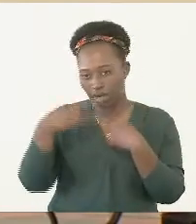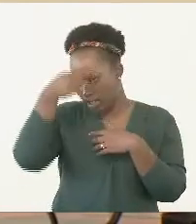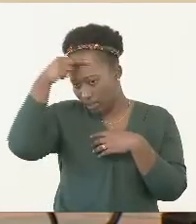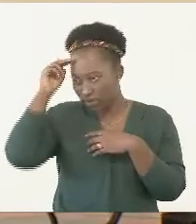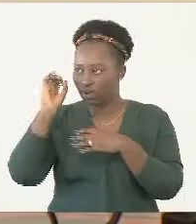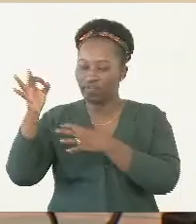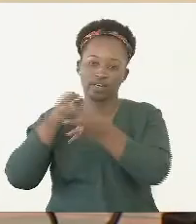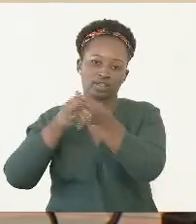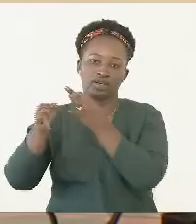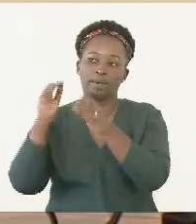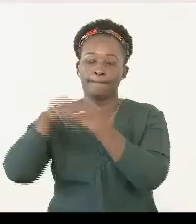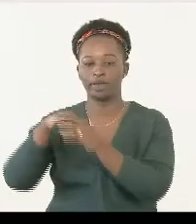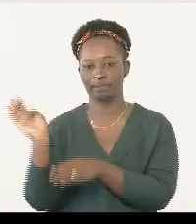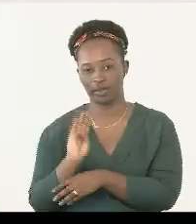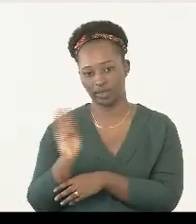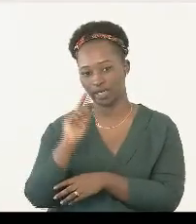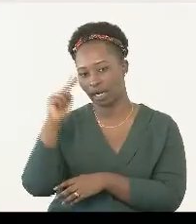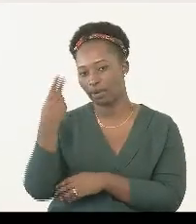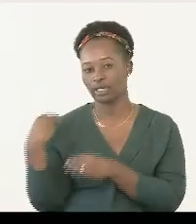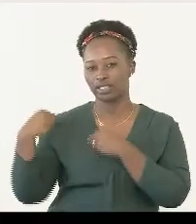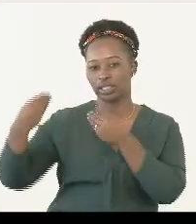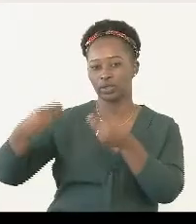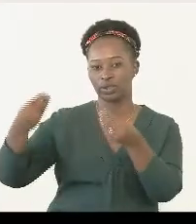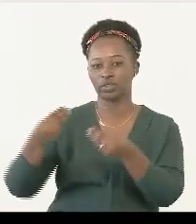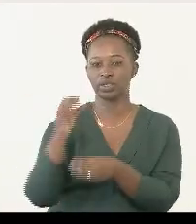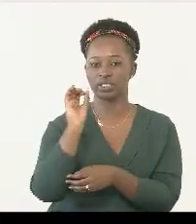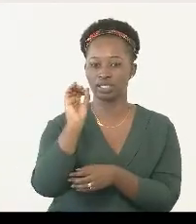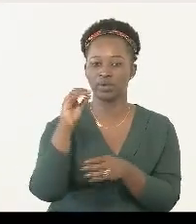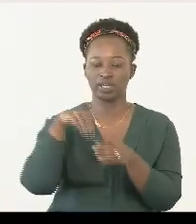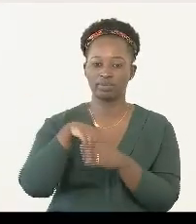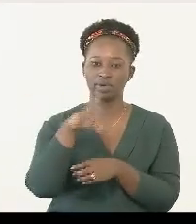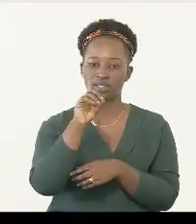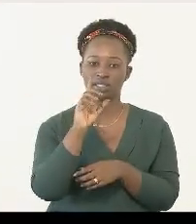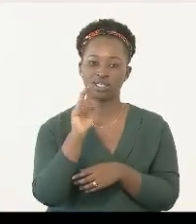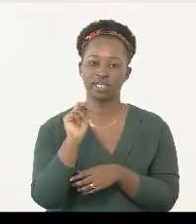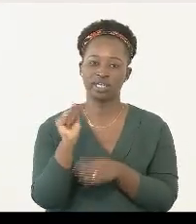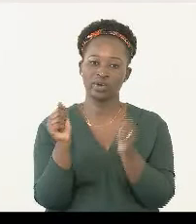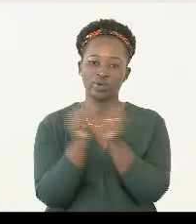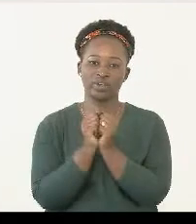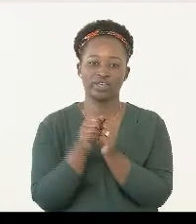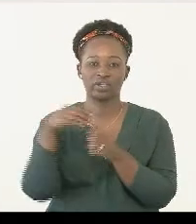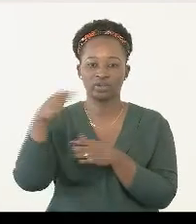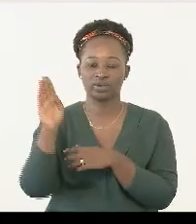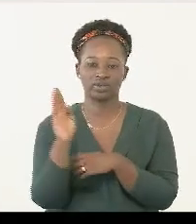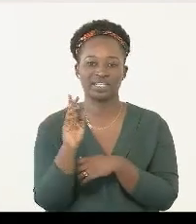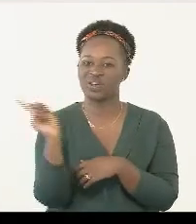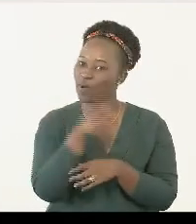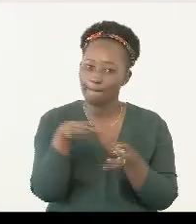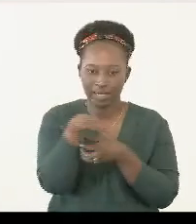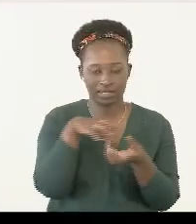now. 2, that generation 0 contained DNA with exclusively, like, no mix.